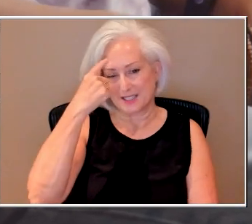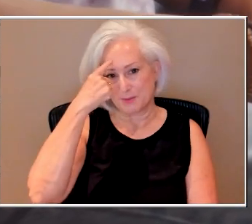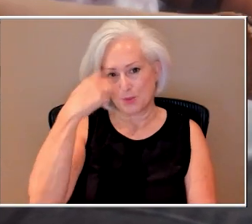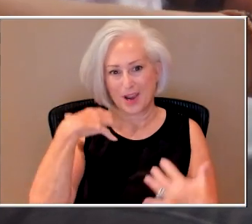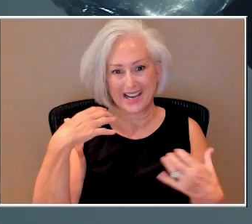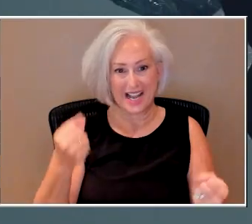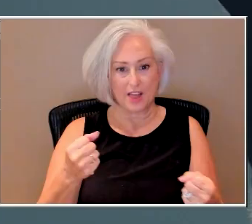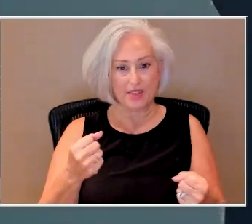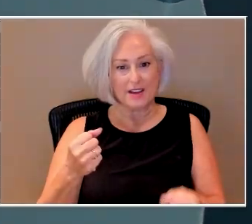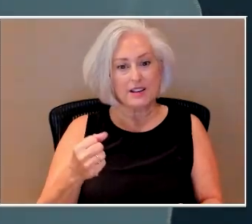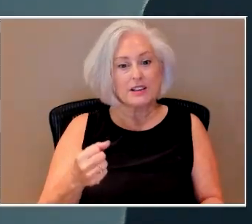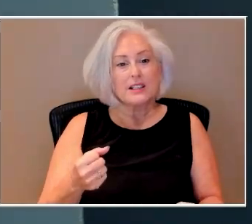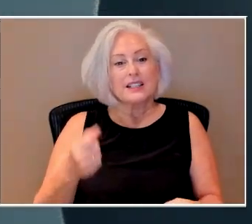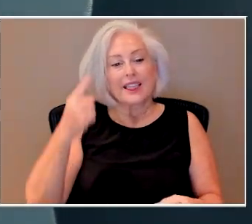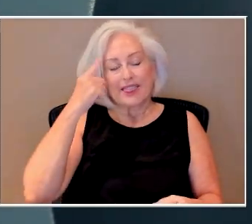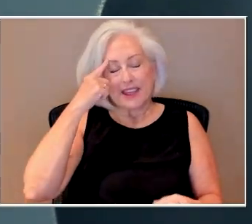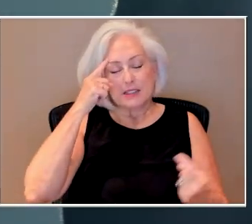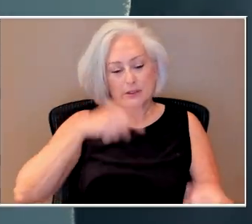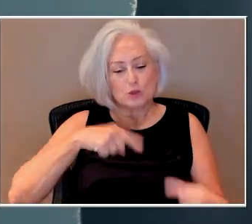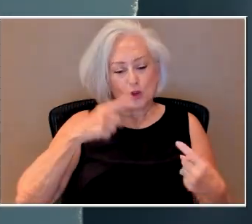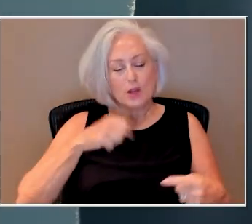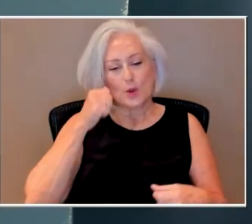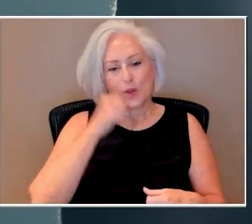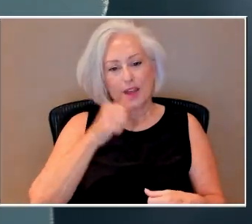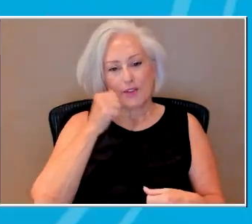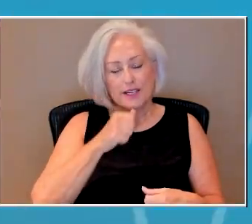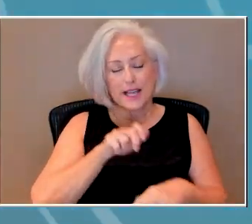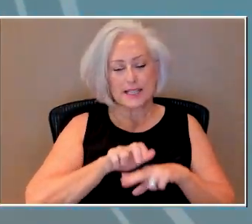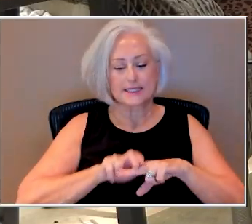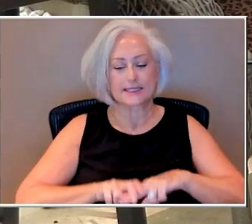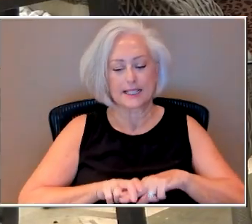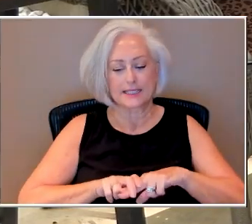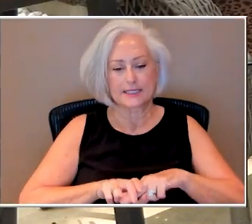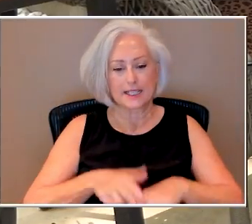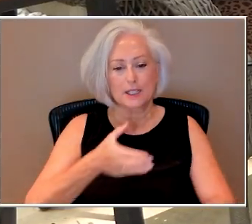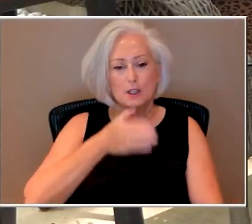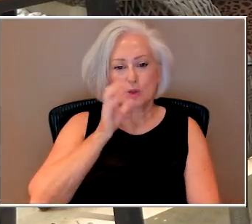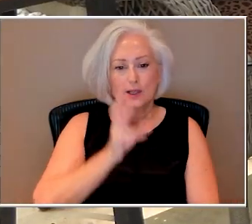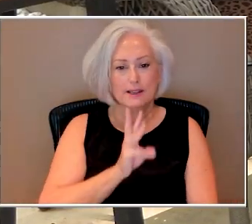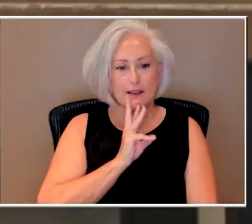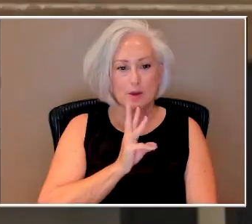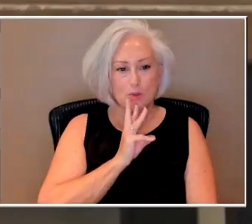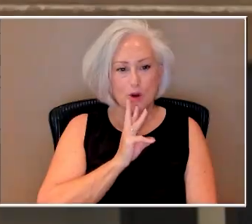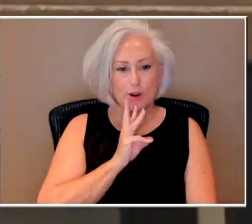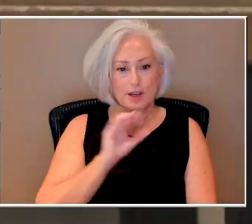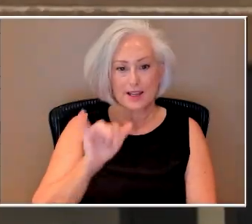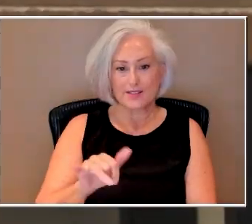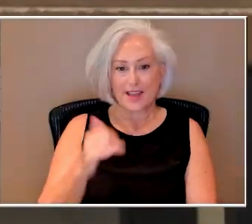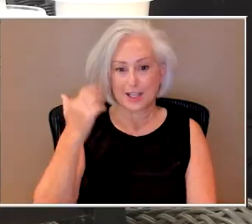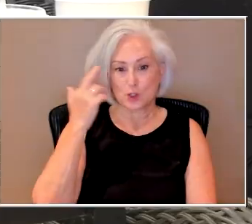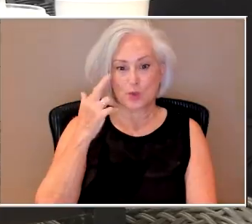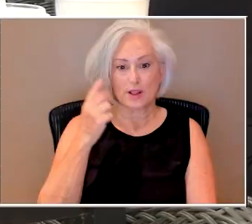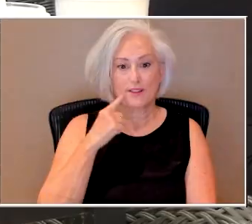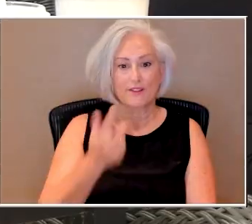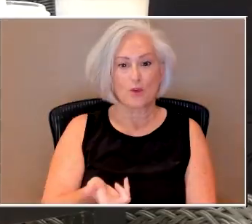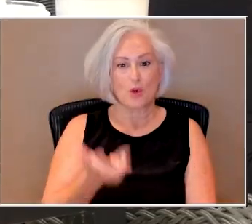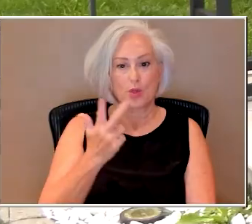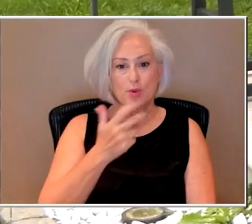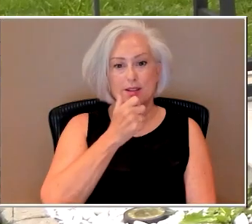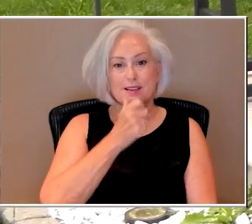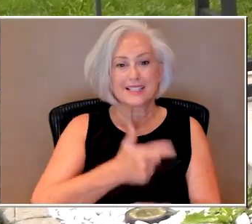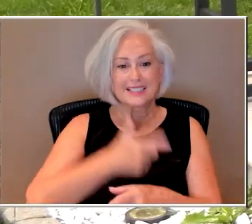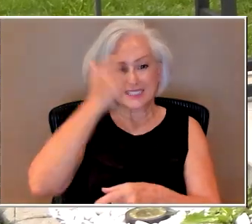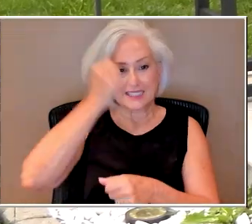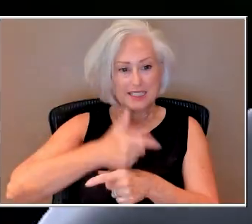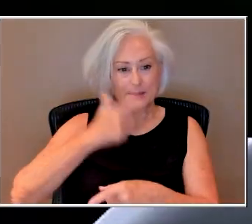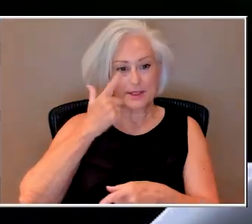daily task, even sitting still or drinking a glass of water. That's the reality for 3 siblings with a rare